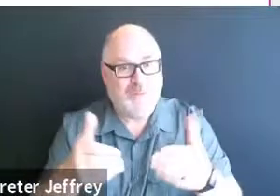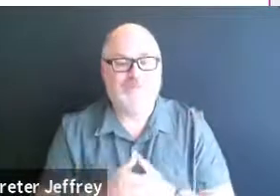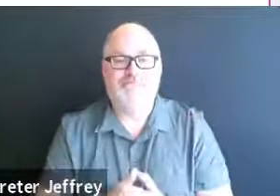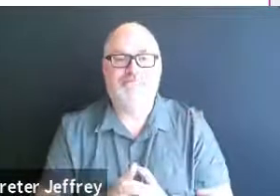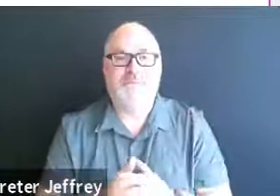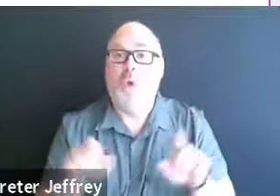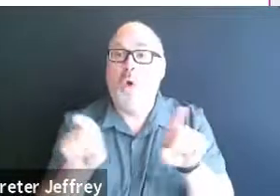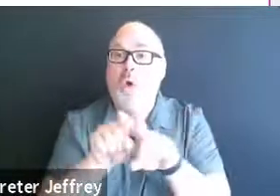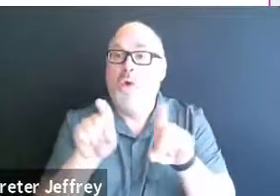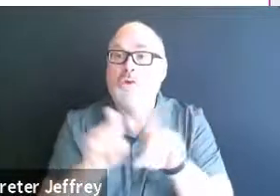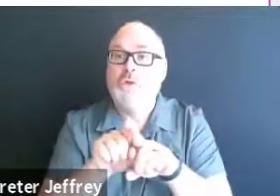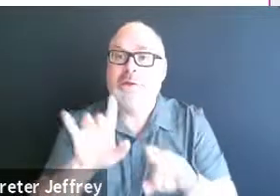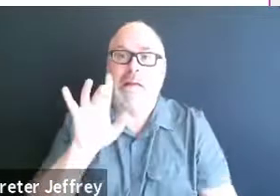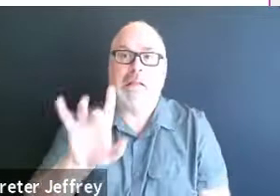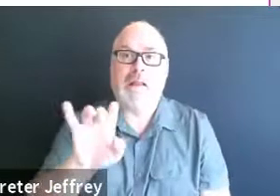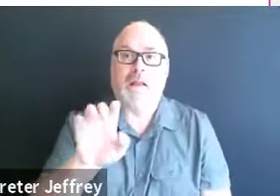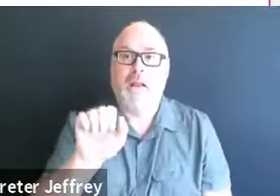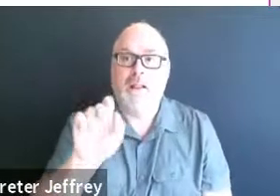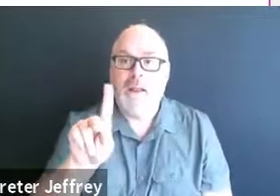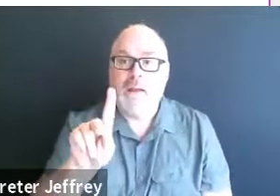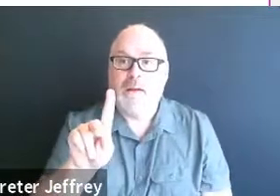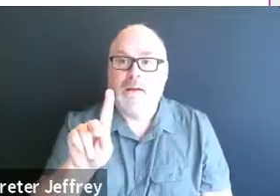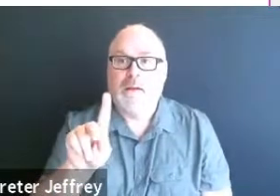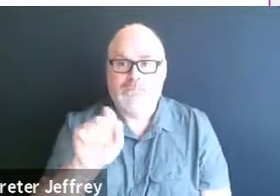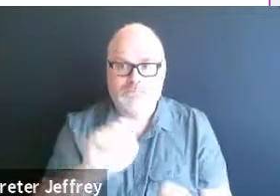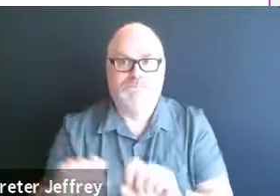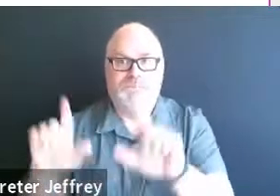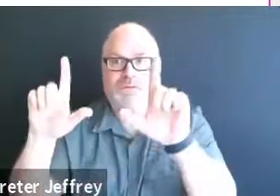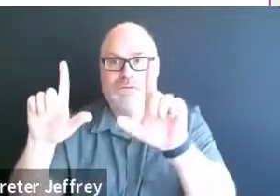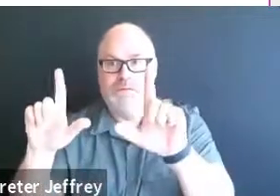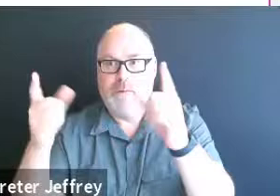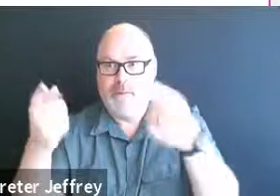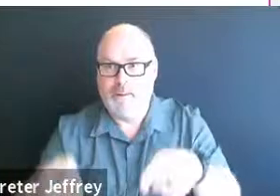be able to click a link that I set up for them.